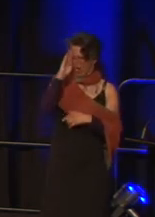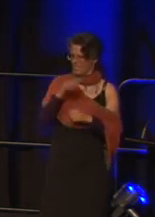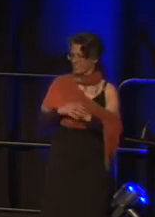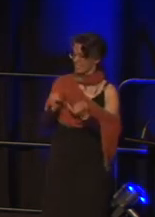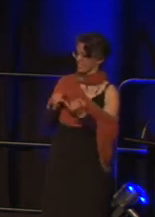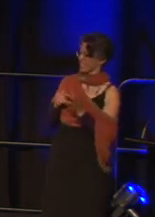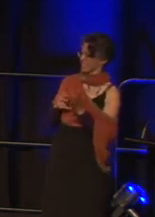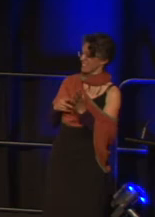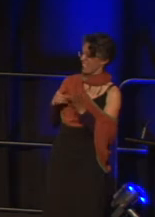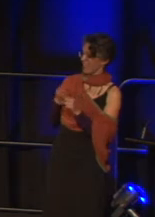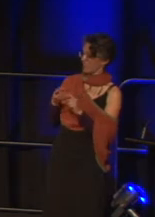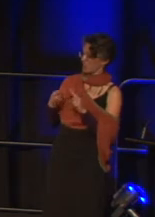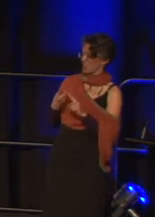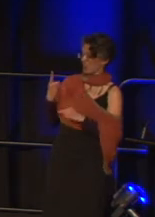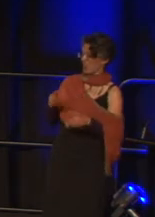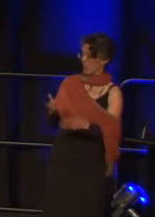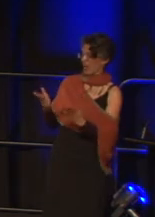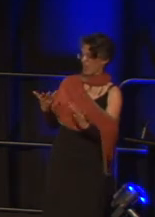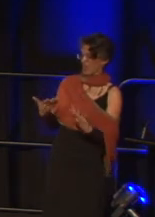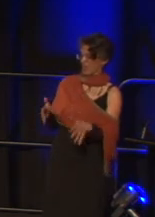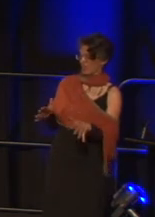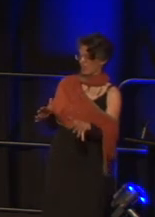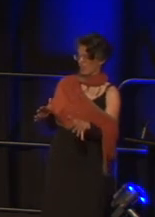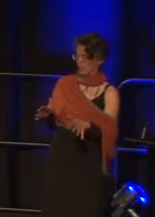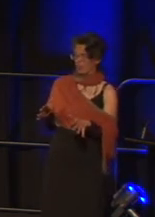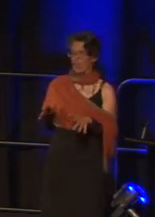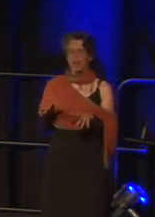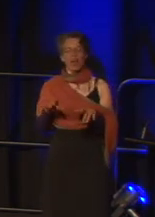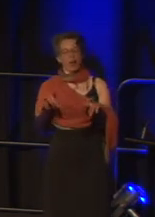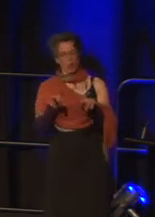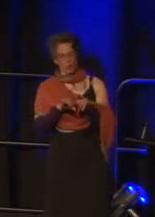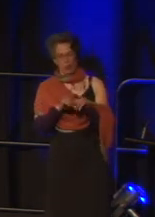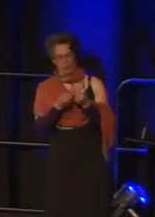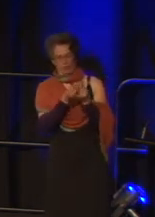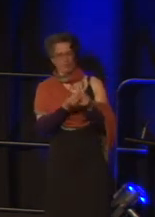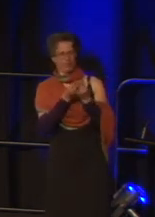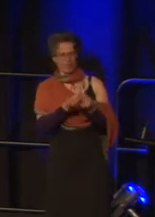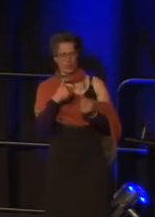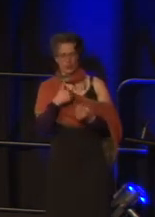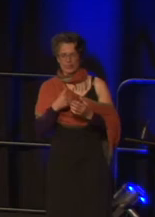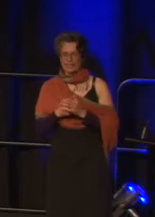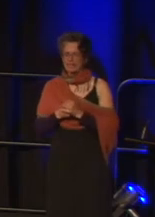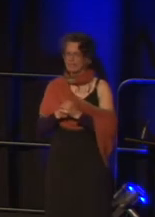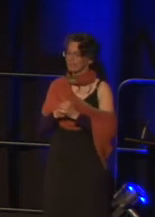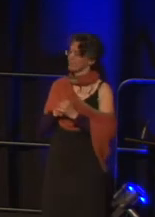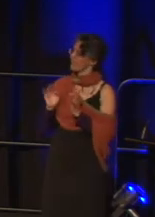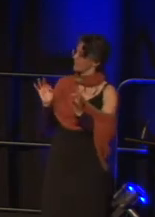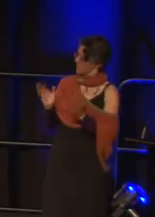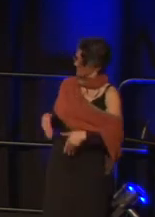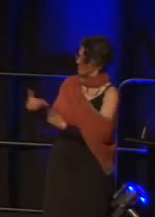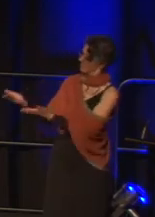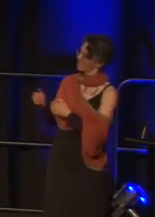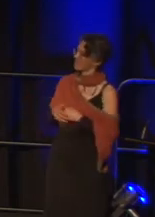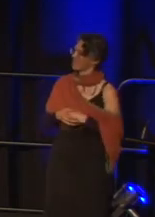like Savage, you really only have one choice A party. Well, it's also the identification of the values as well. Fantastic. All right, Tony, the floor is